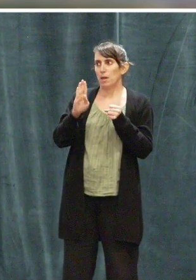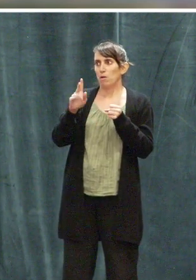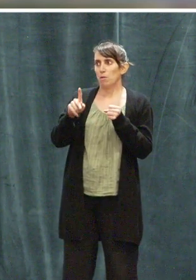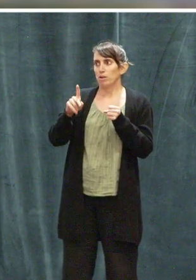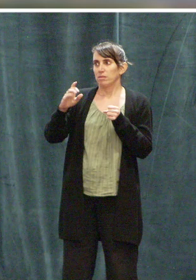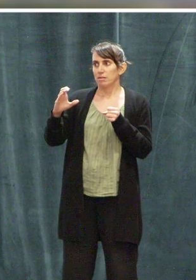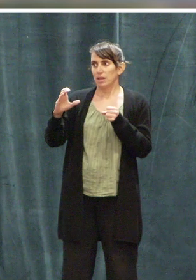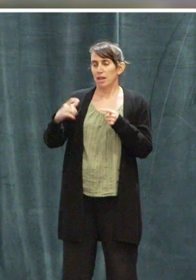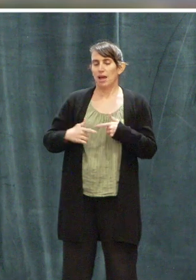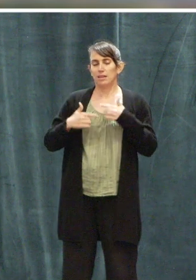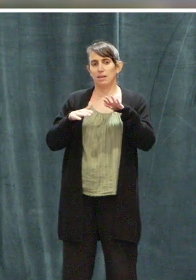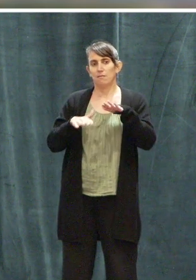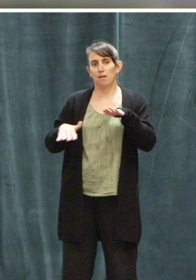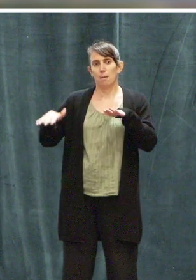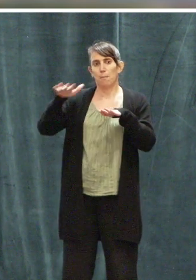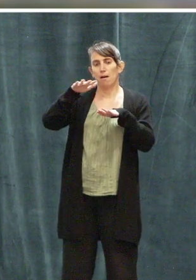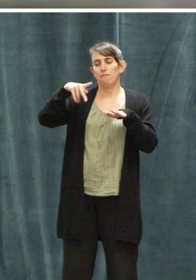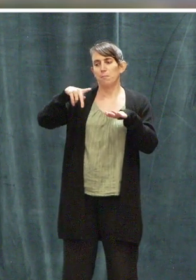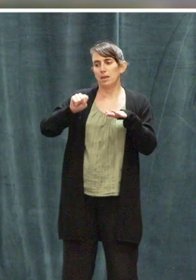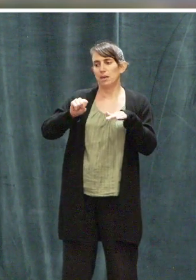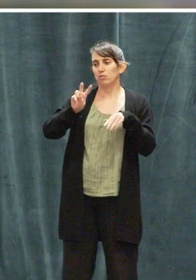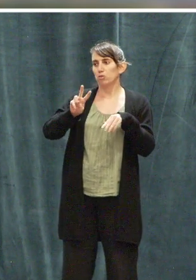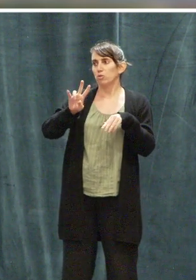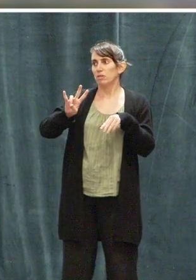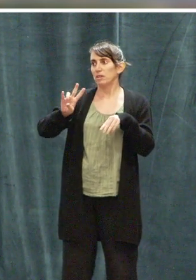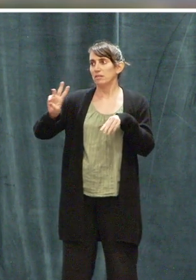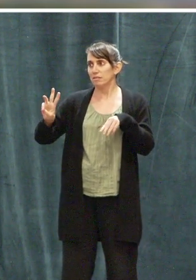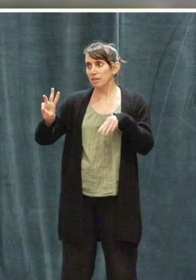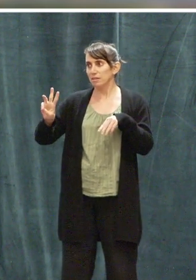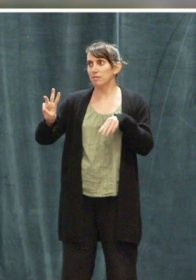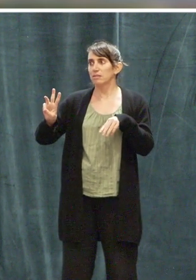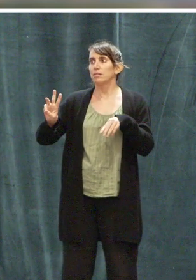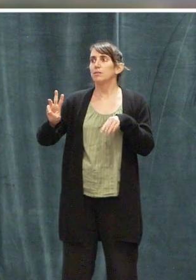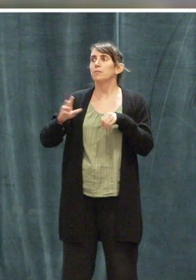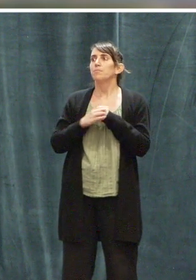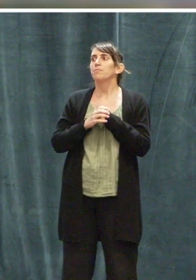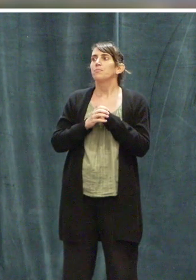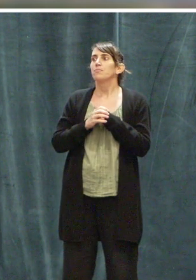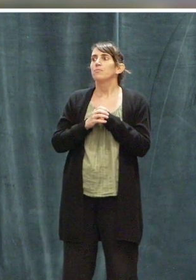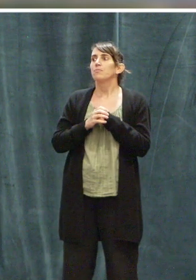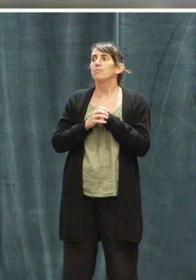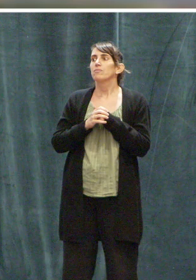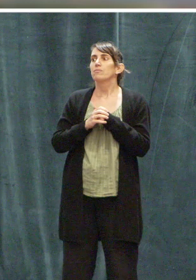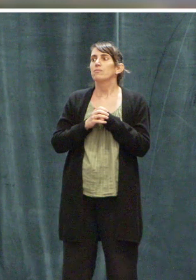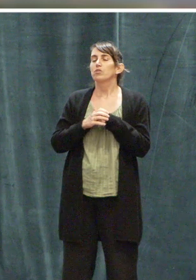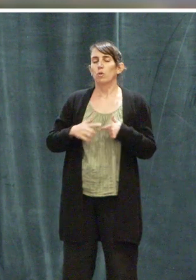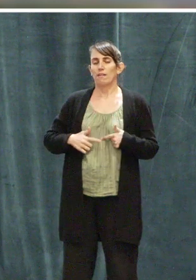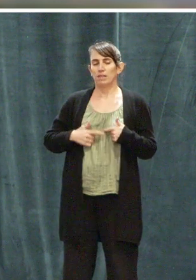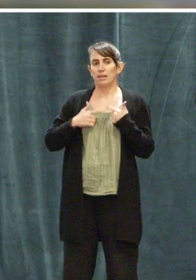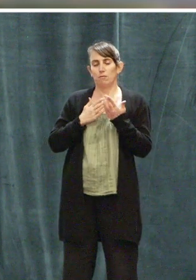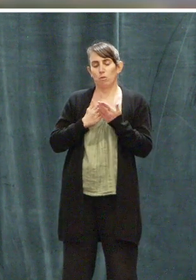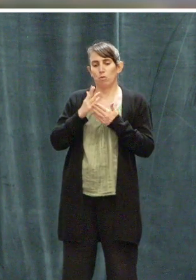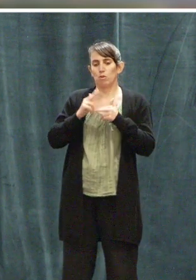live above 276, PS 276, and I've witnessed the construction and have lived through it for the past